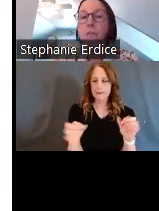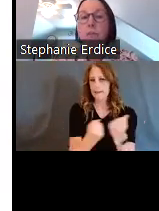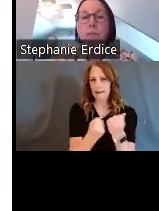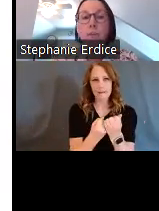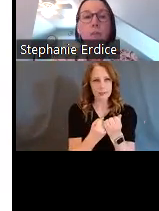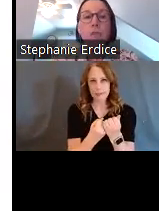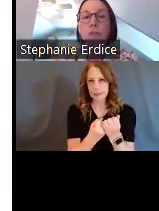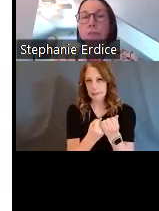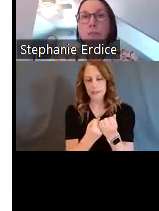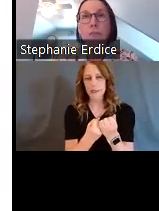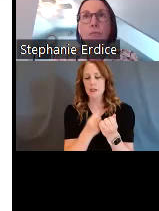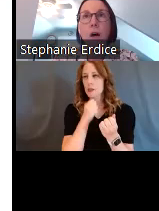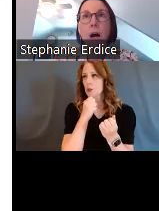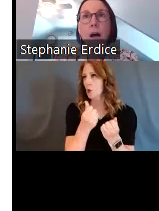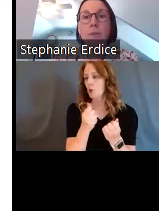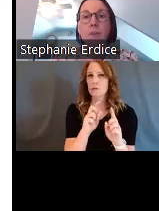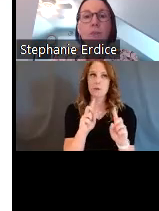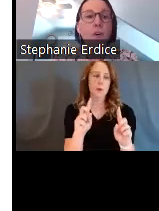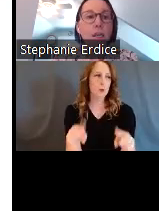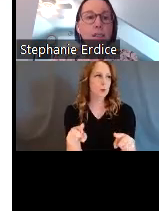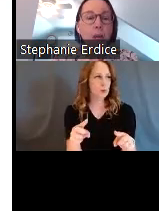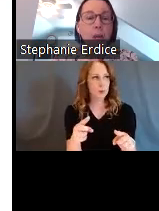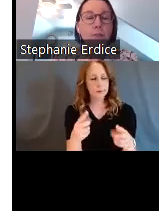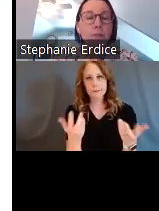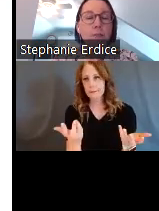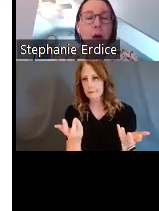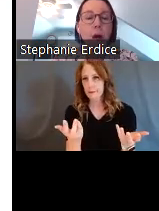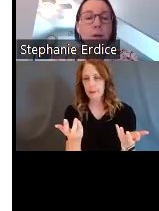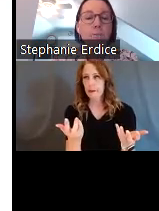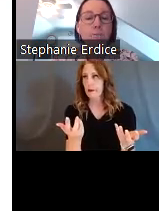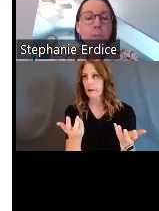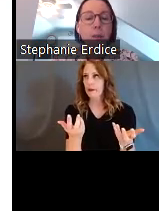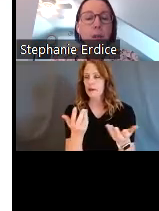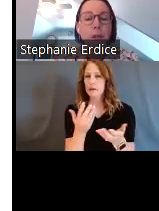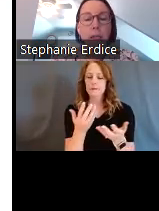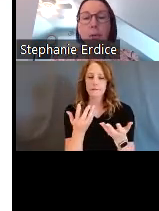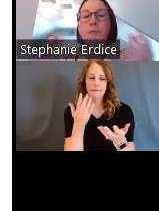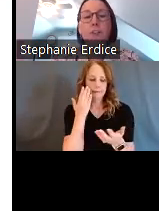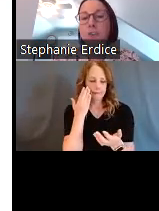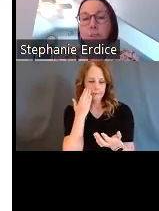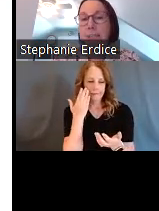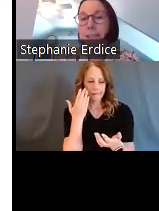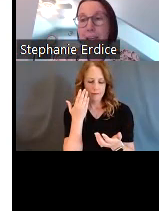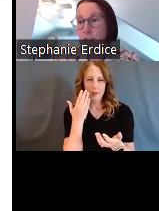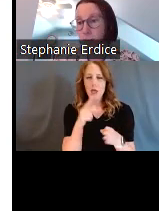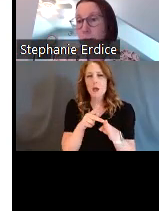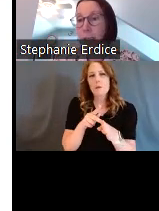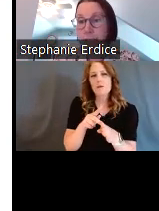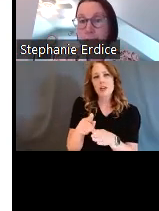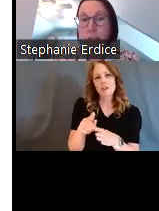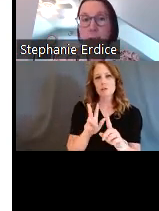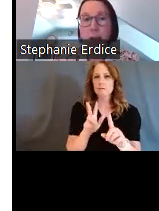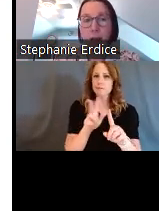You don't go to you don't get some kind of uh like professional designation